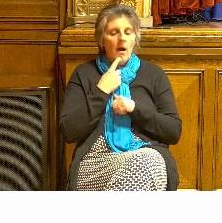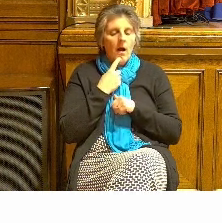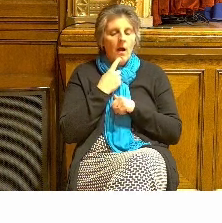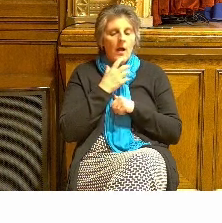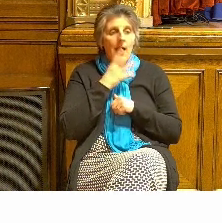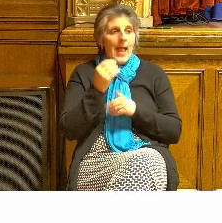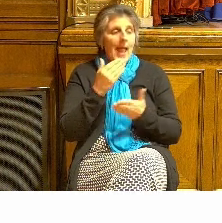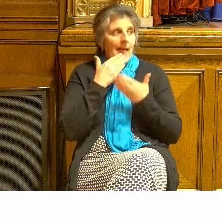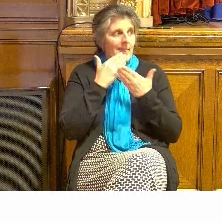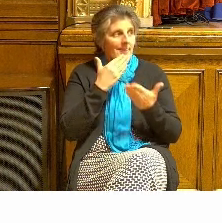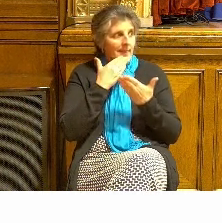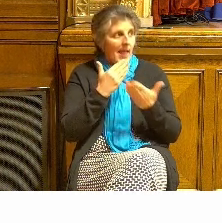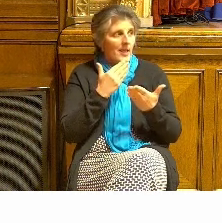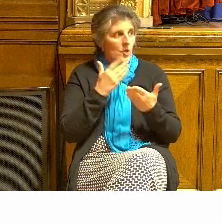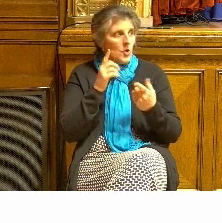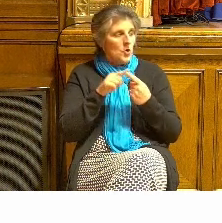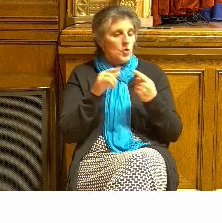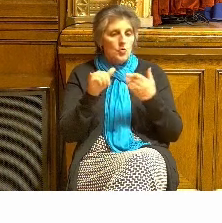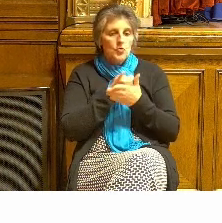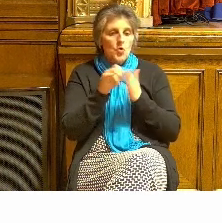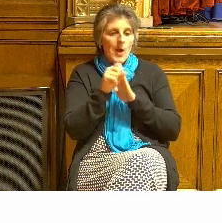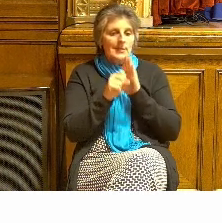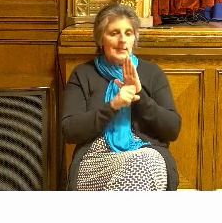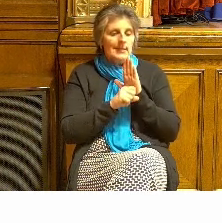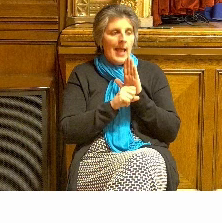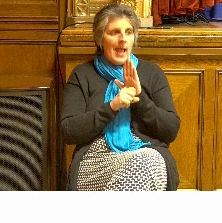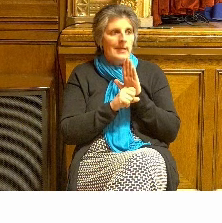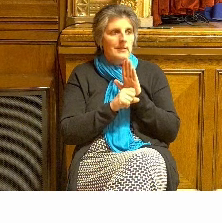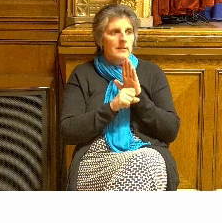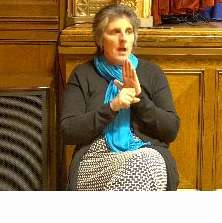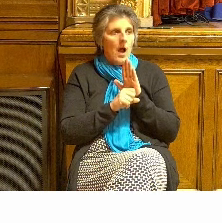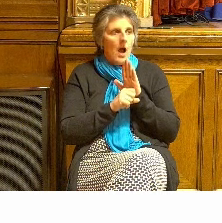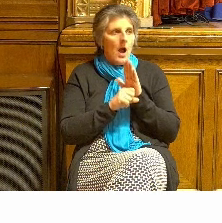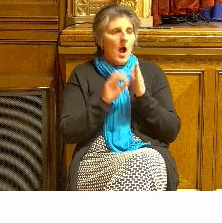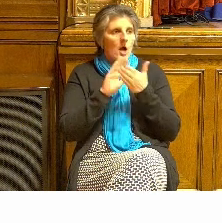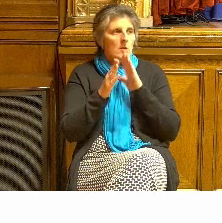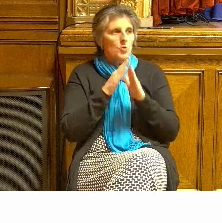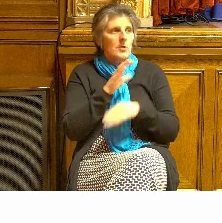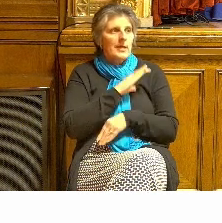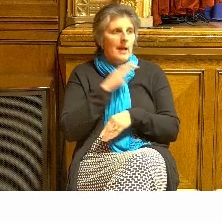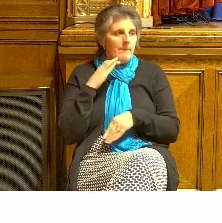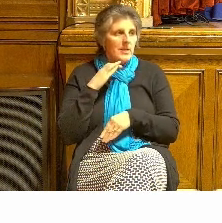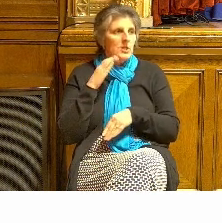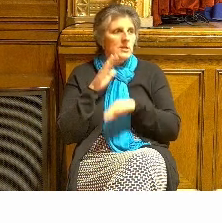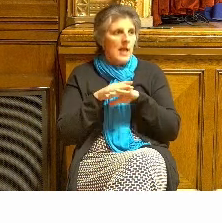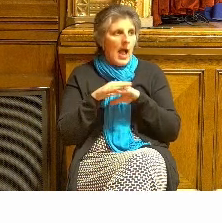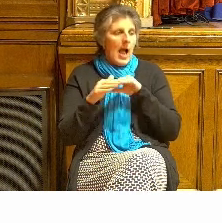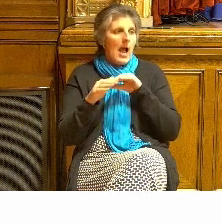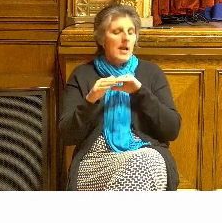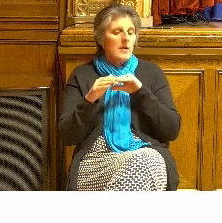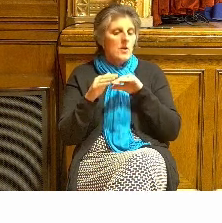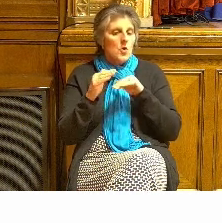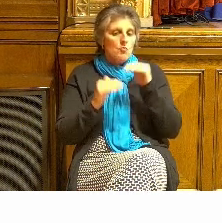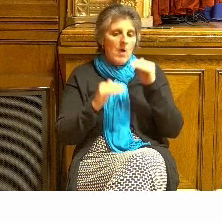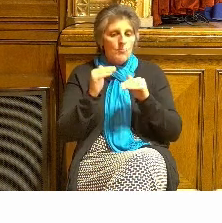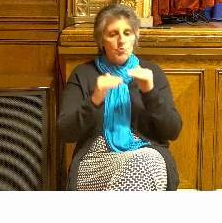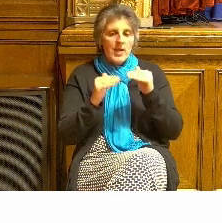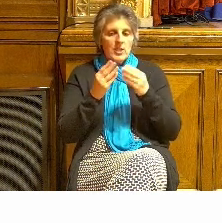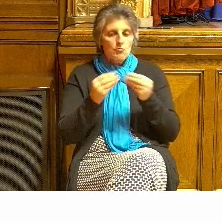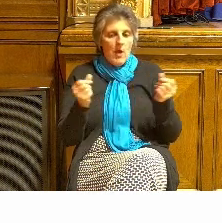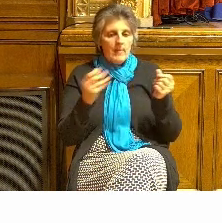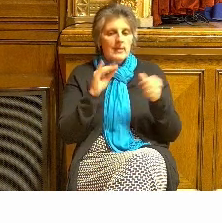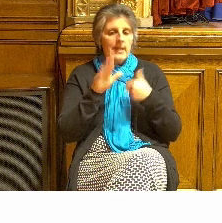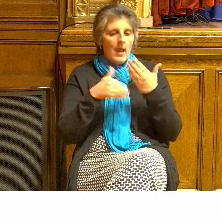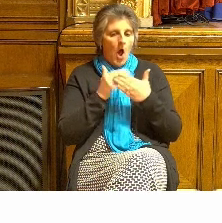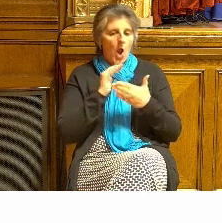And thank you to the New York State Community Commissions on Reparation Remedies and